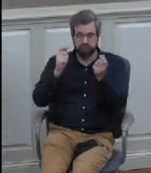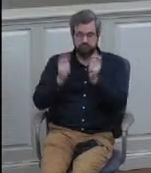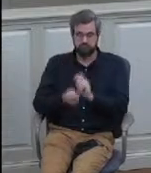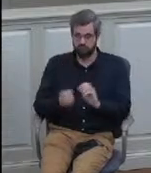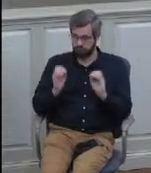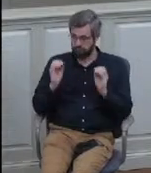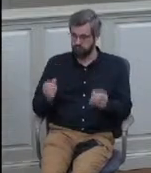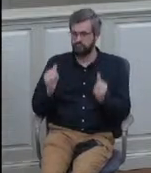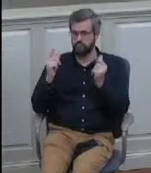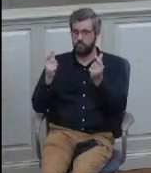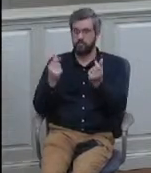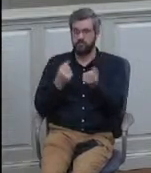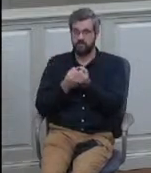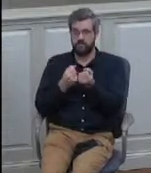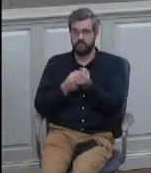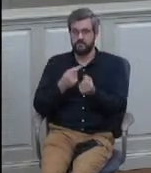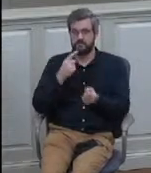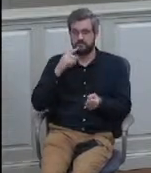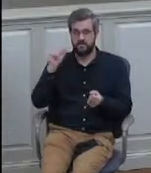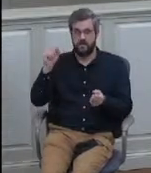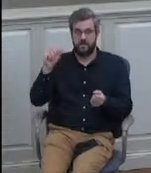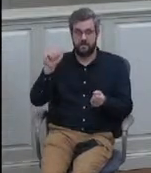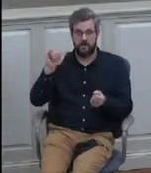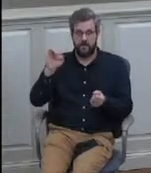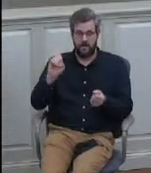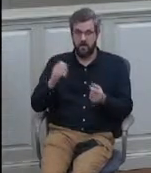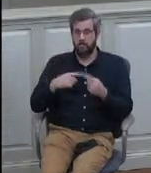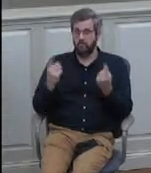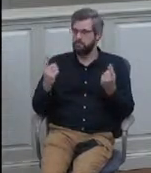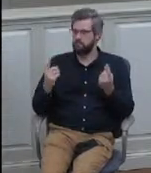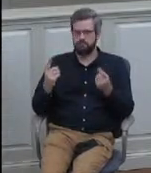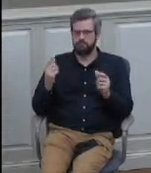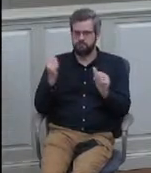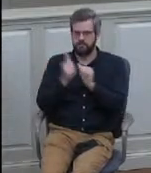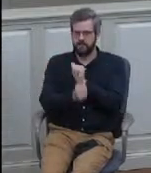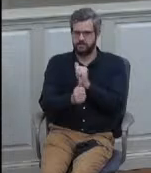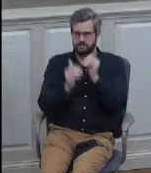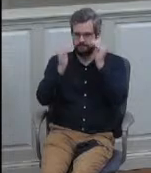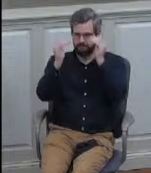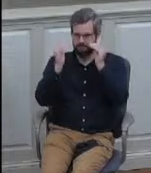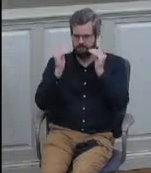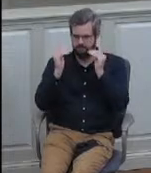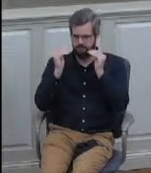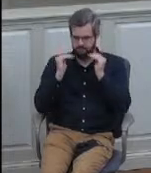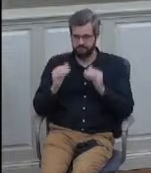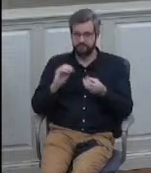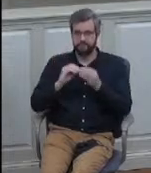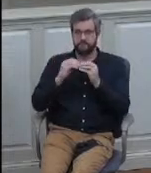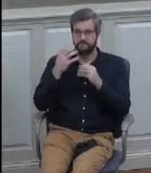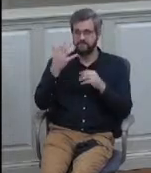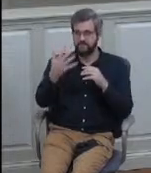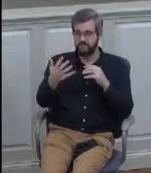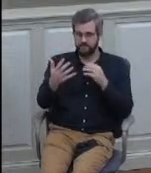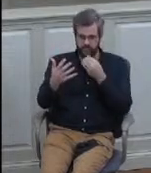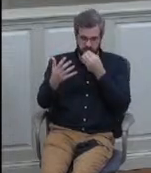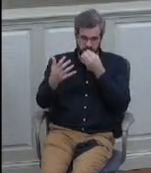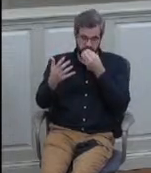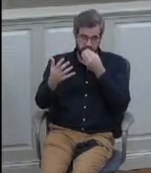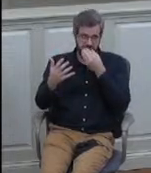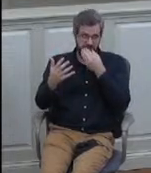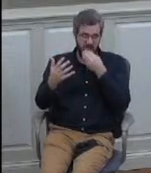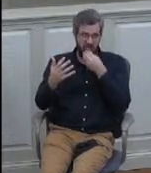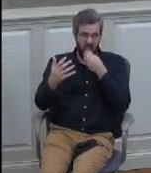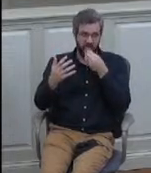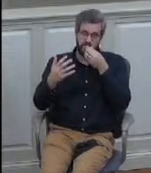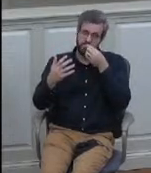Seeing none, all in favor of the motion, say aye. Aye. Aye. Opposed, like sign. Motion carries. Item five is the